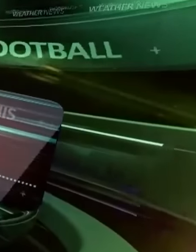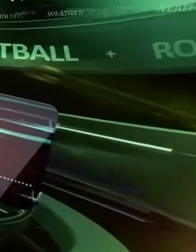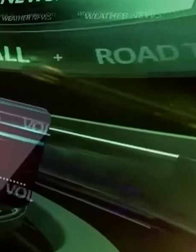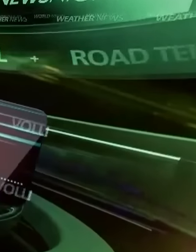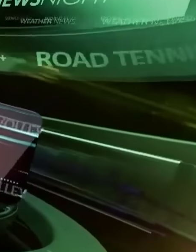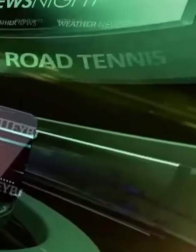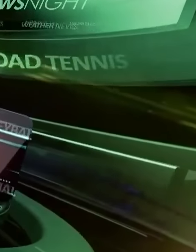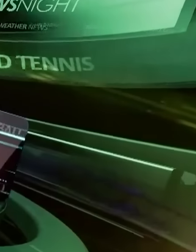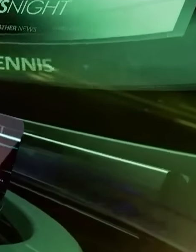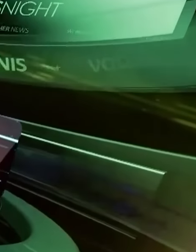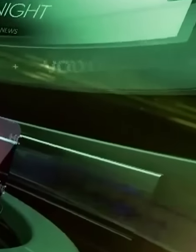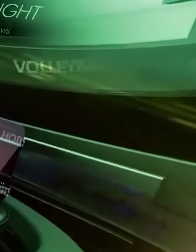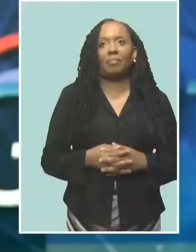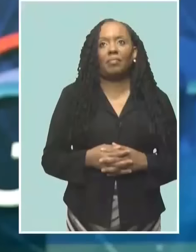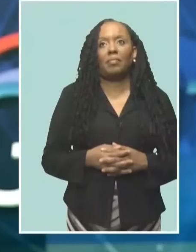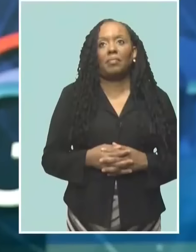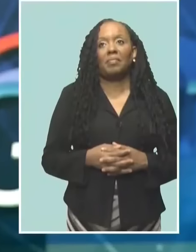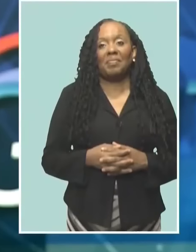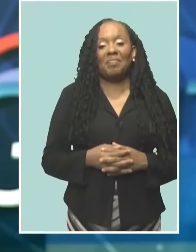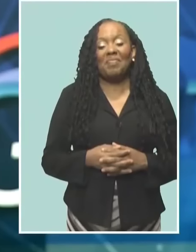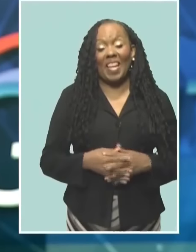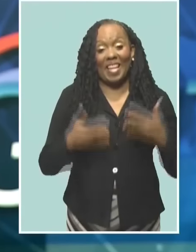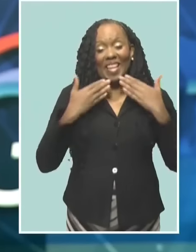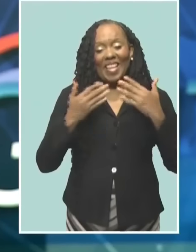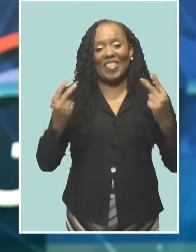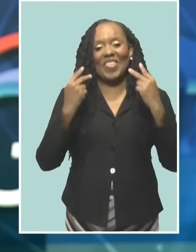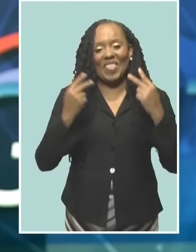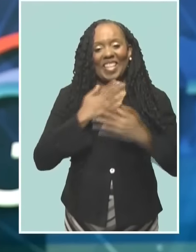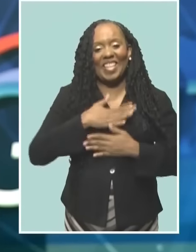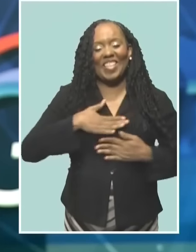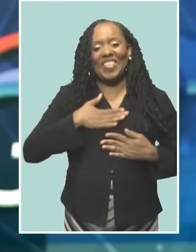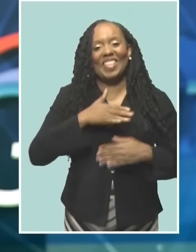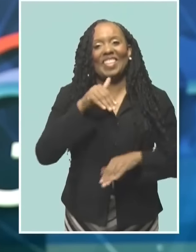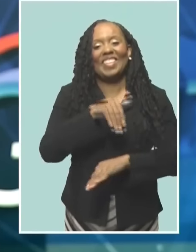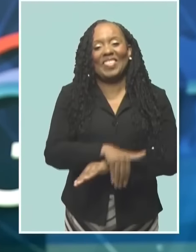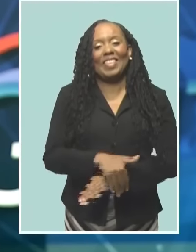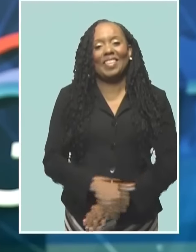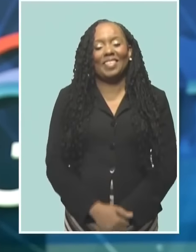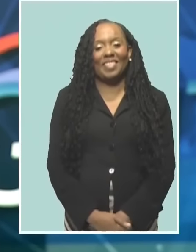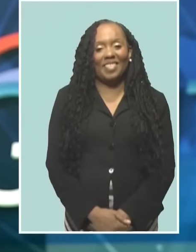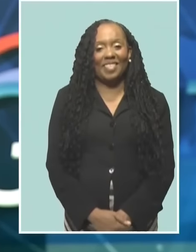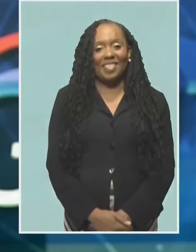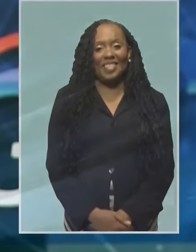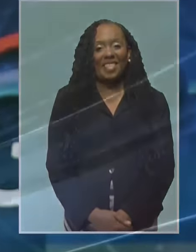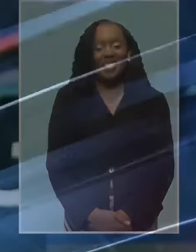Thanks for viewing. Enjoy the rest of your evening.